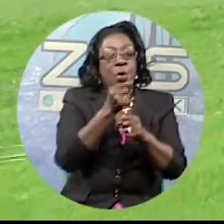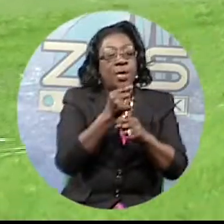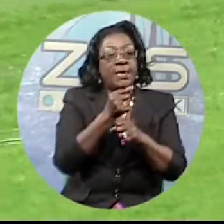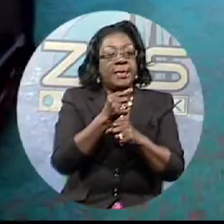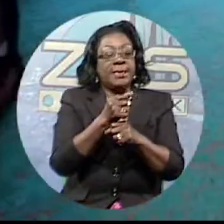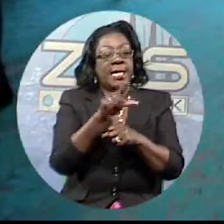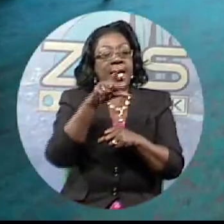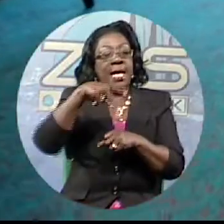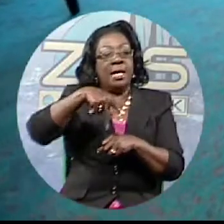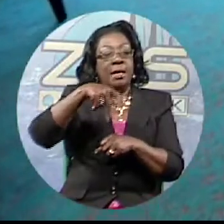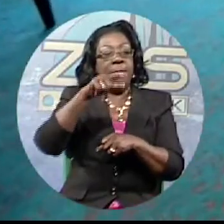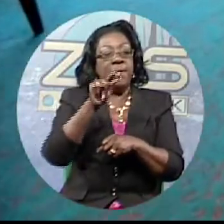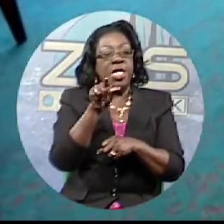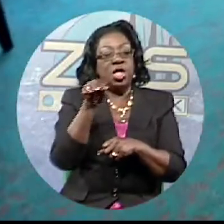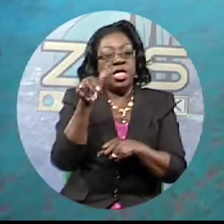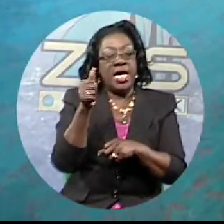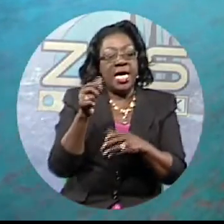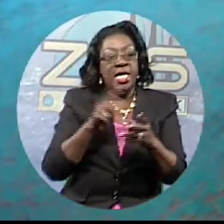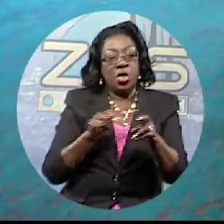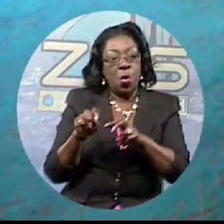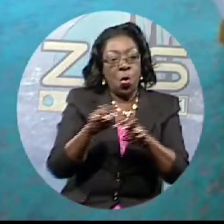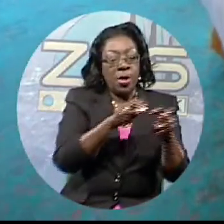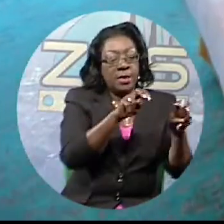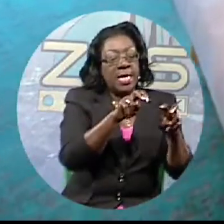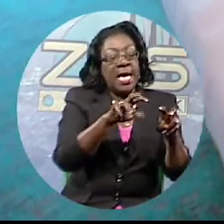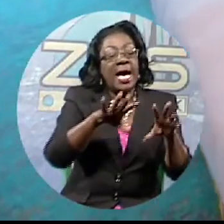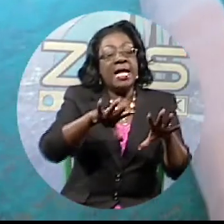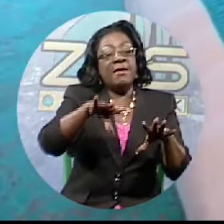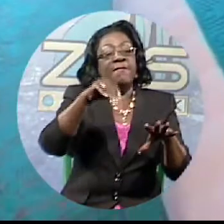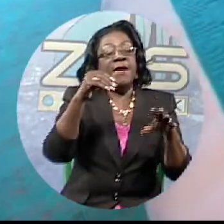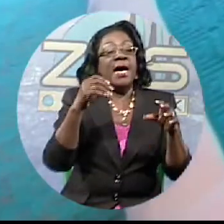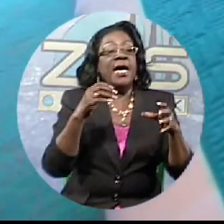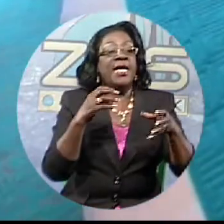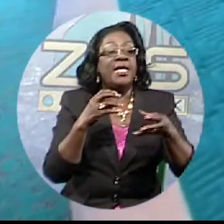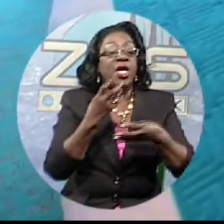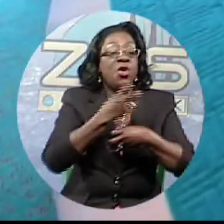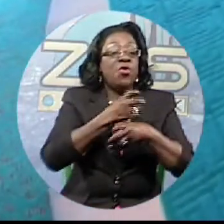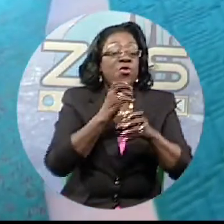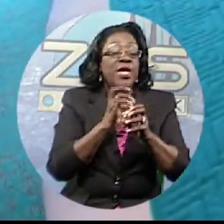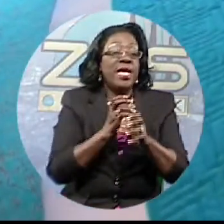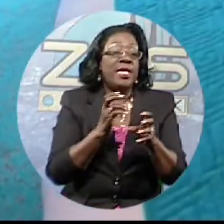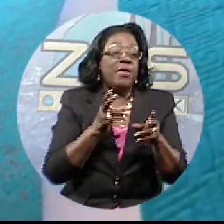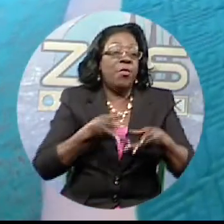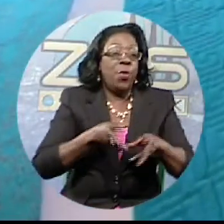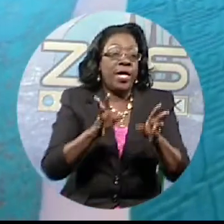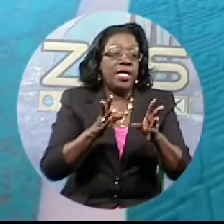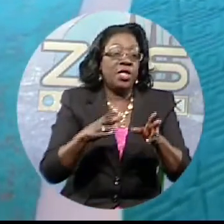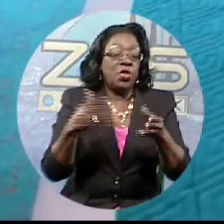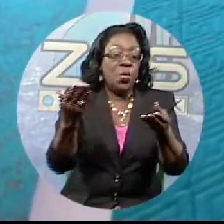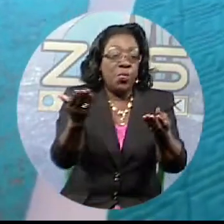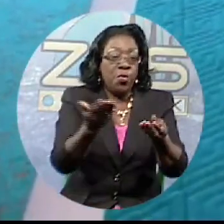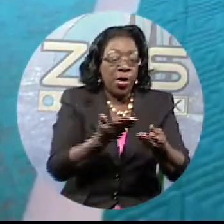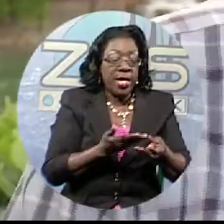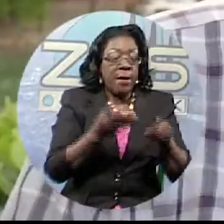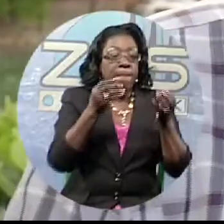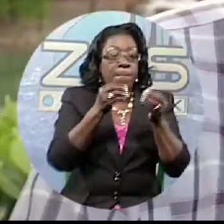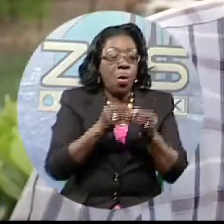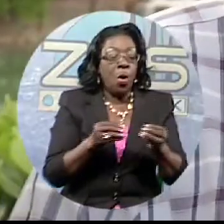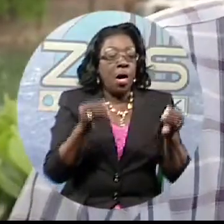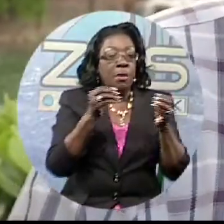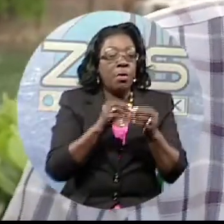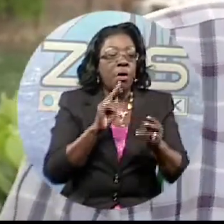basketball. And they continue to find creative ways to keep heads in beds. When the Lehman Brothers crash